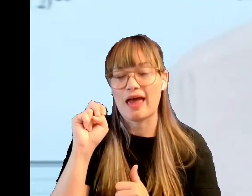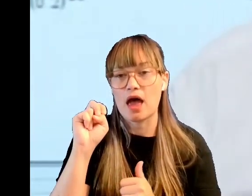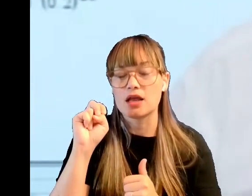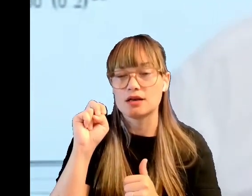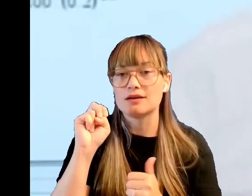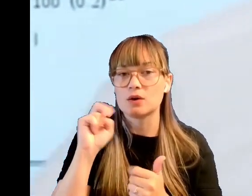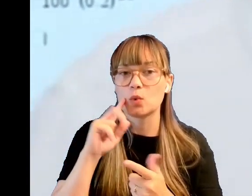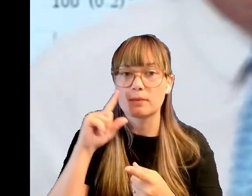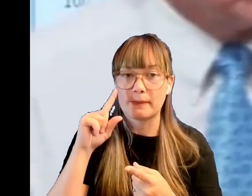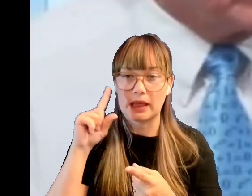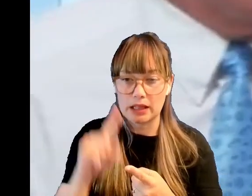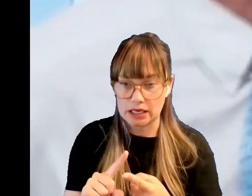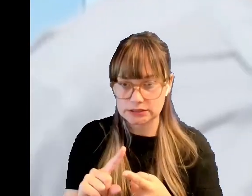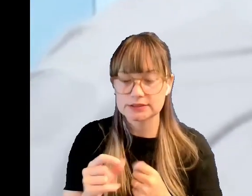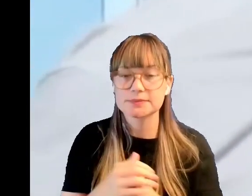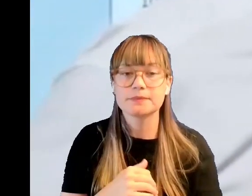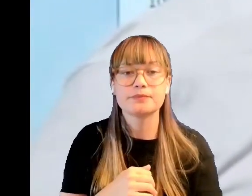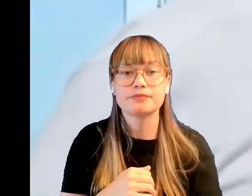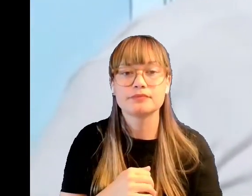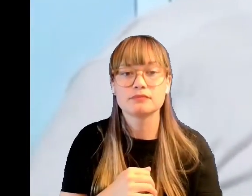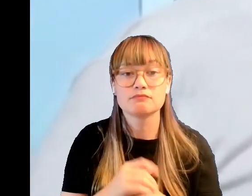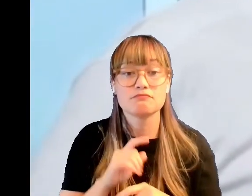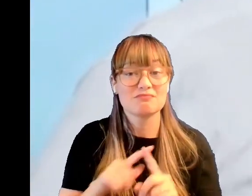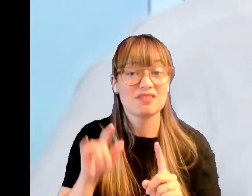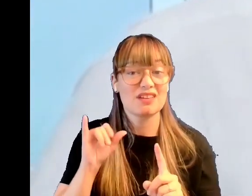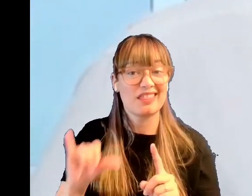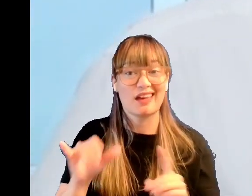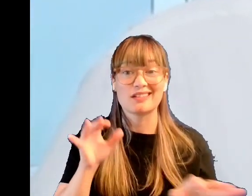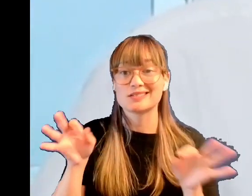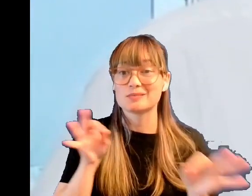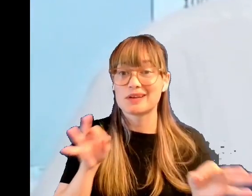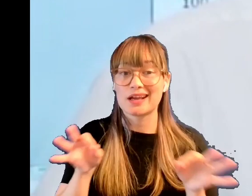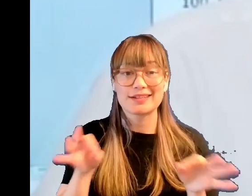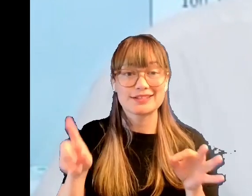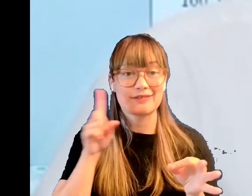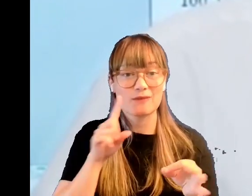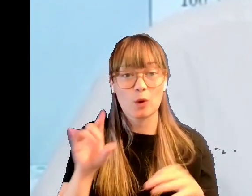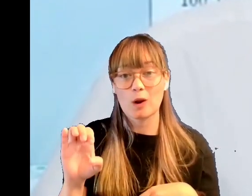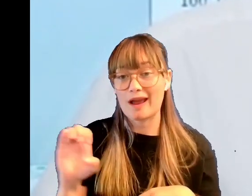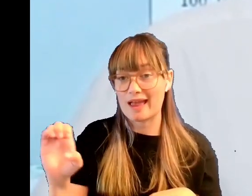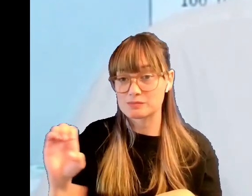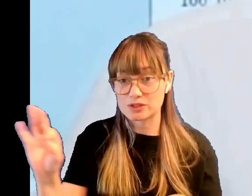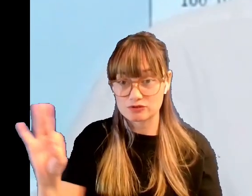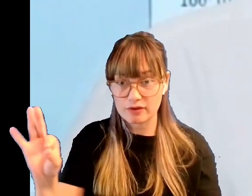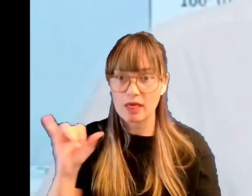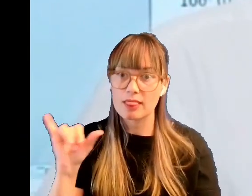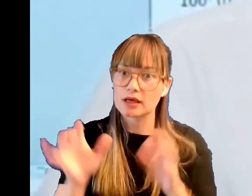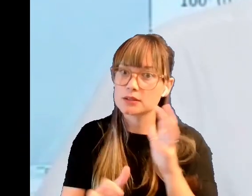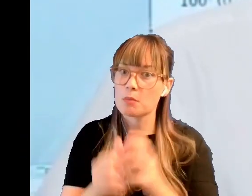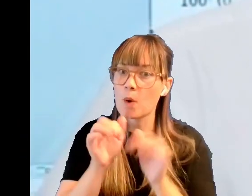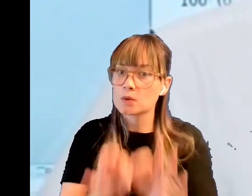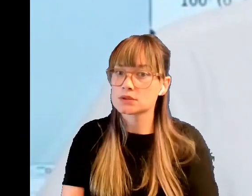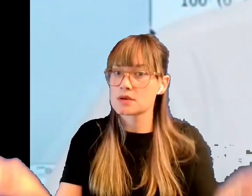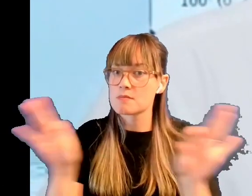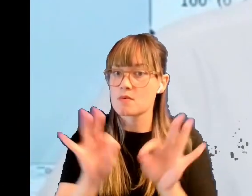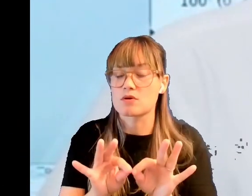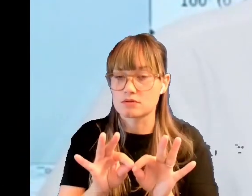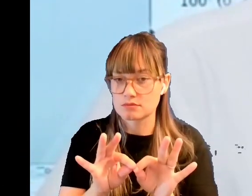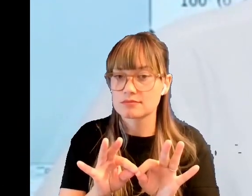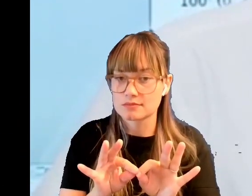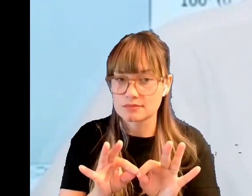introduction to exponential functions, which I consider to be probably the most important functions we study,